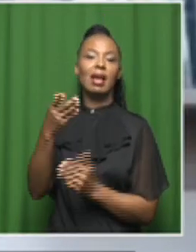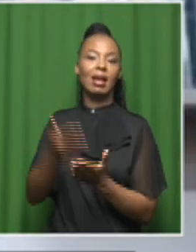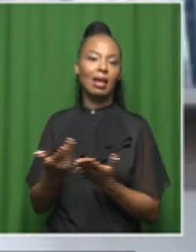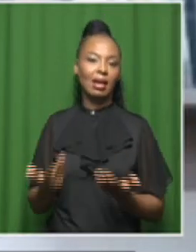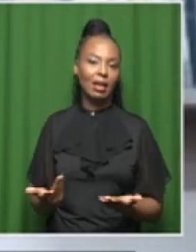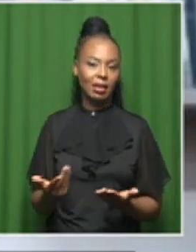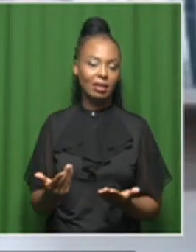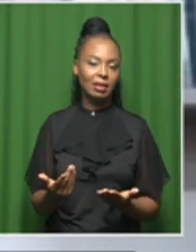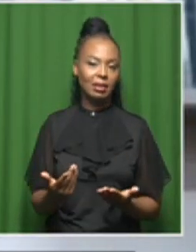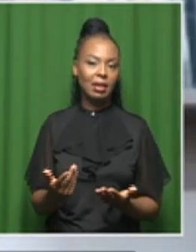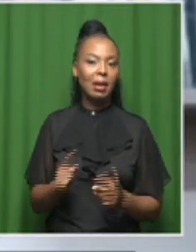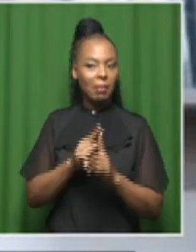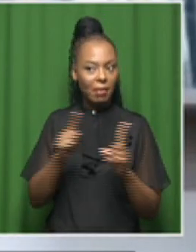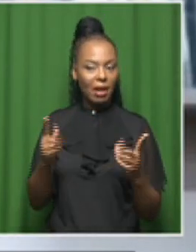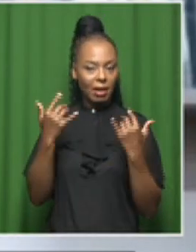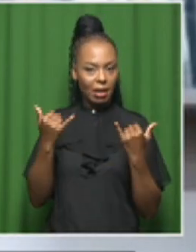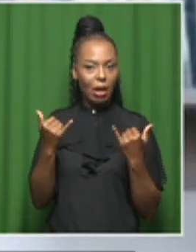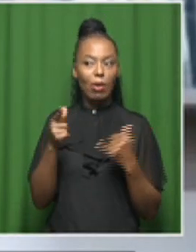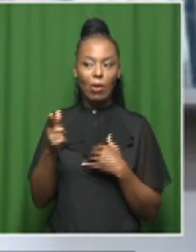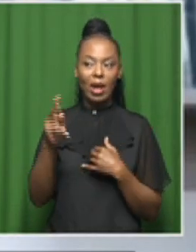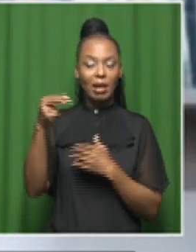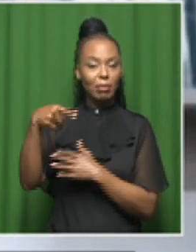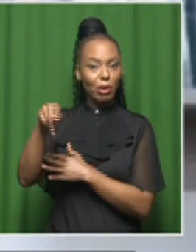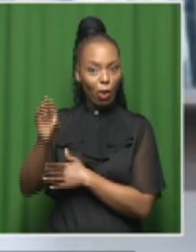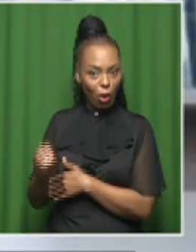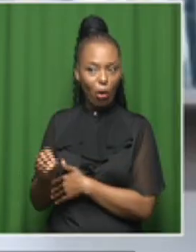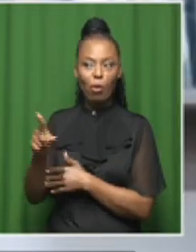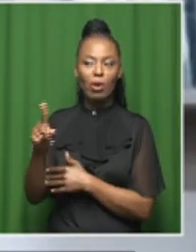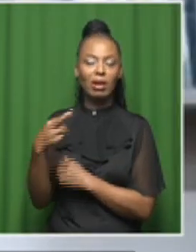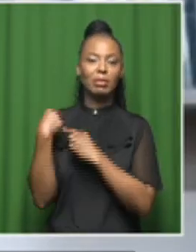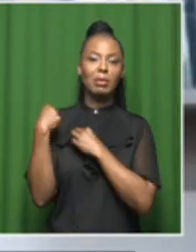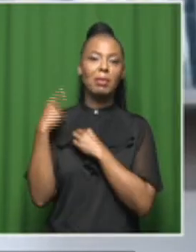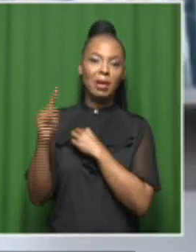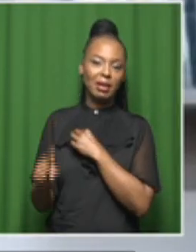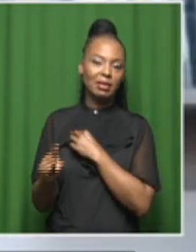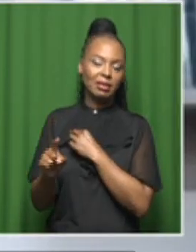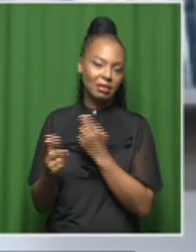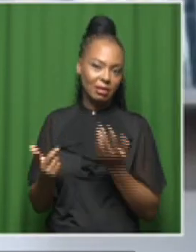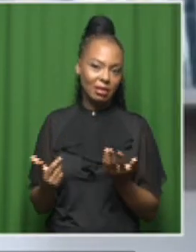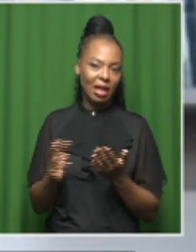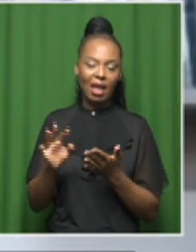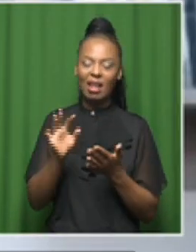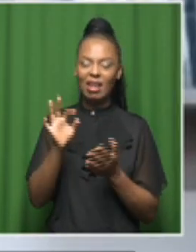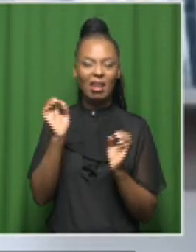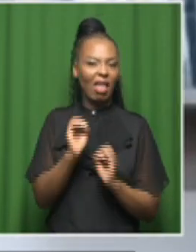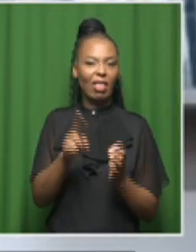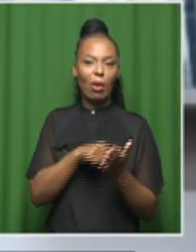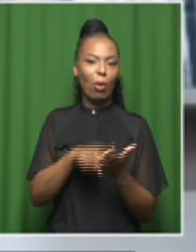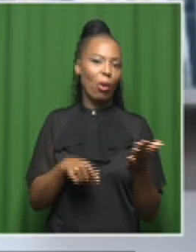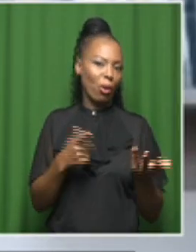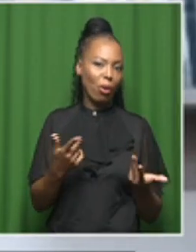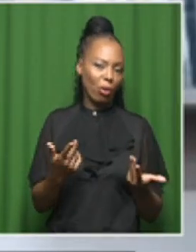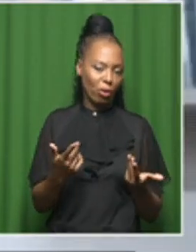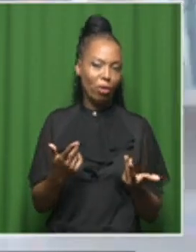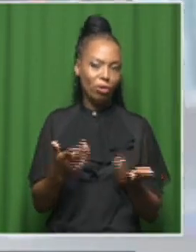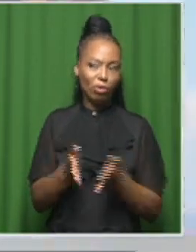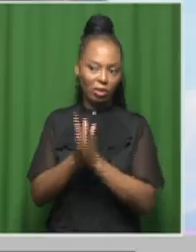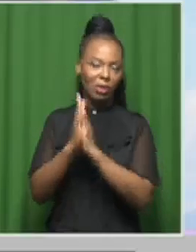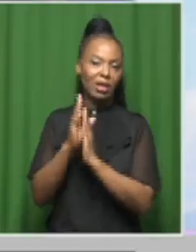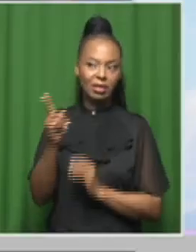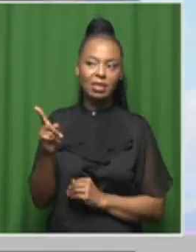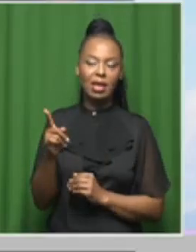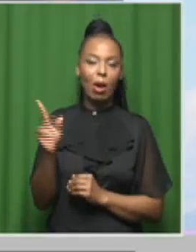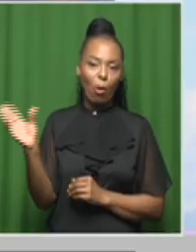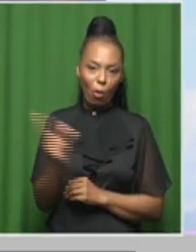NPOs accountable because they're servicing them. So there's nothing wrong to actually request accountability